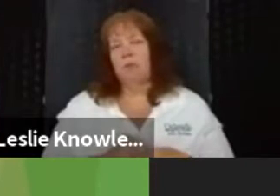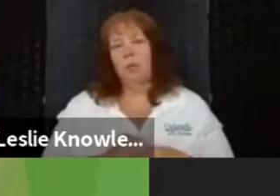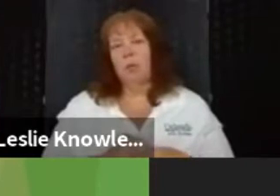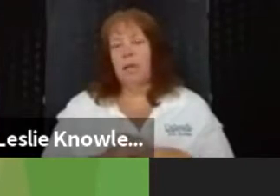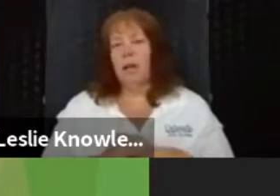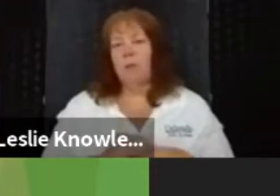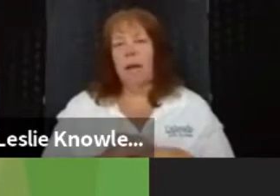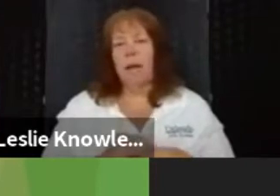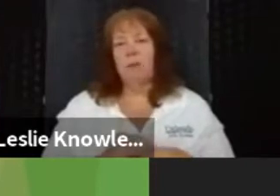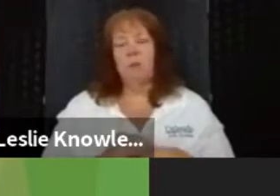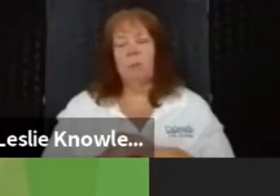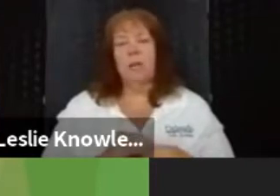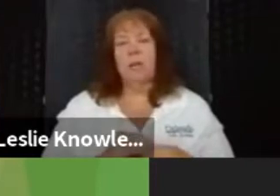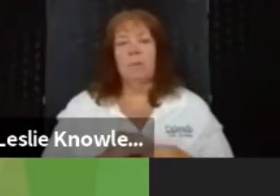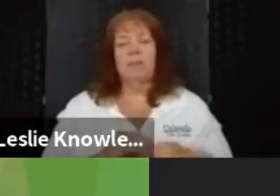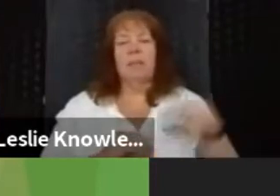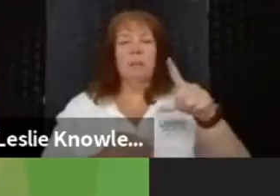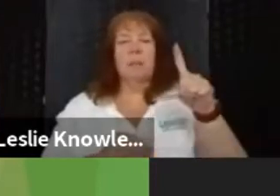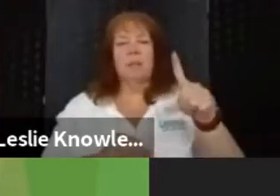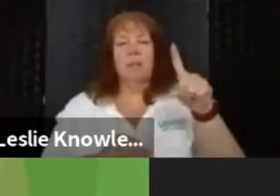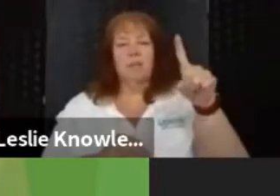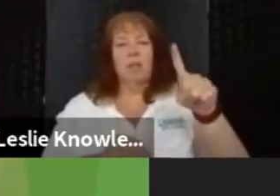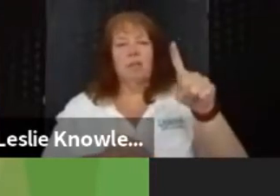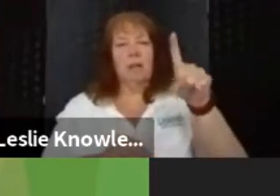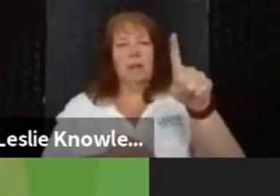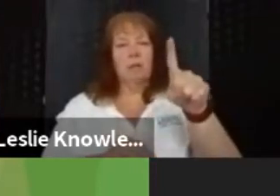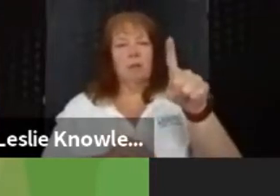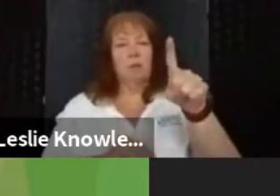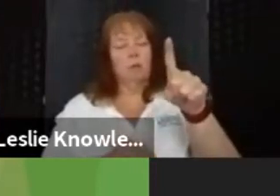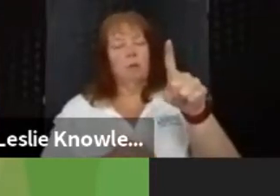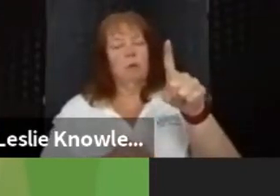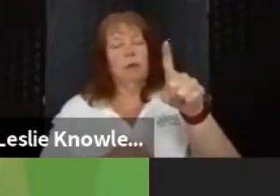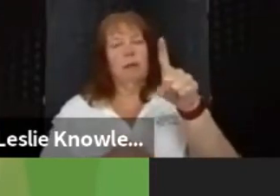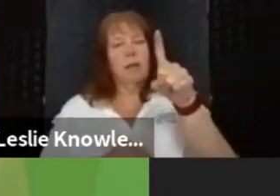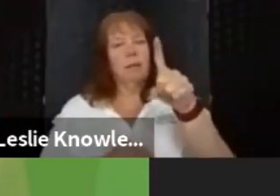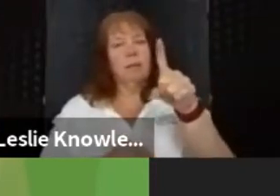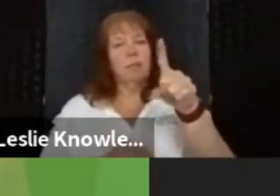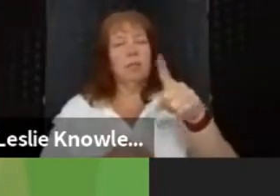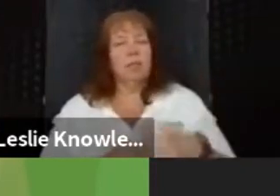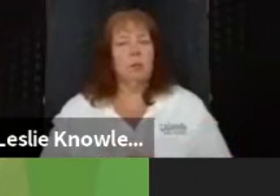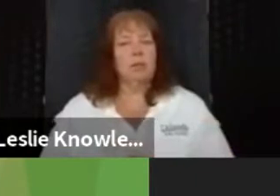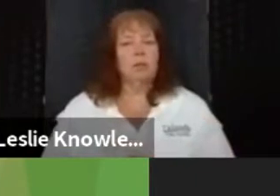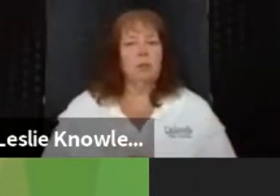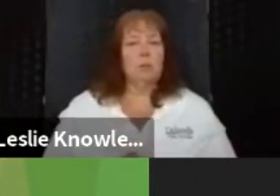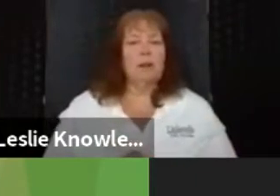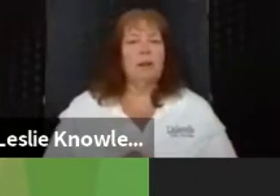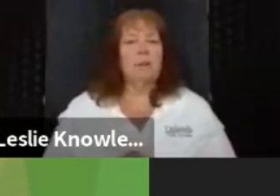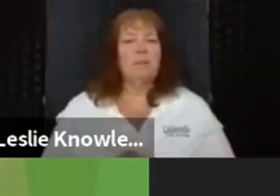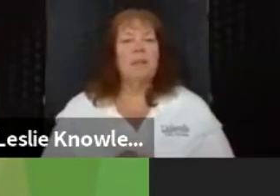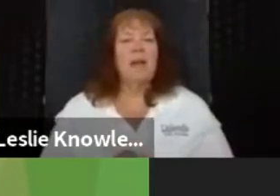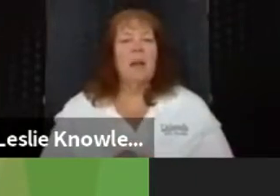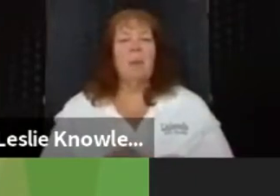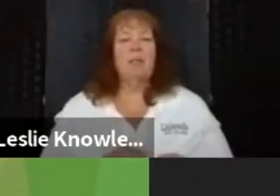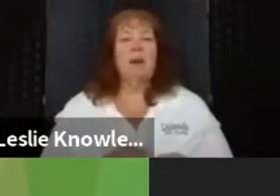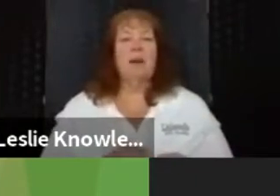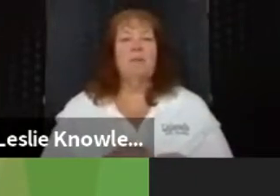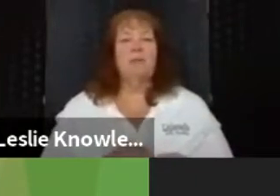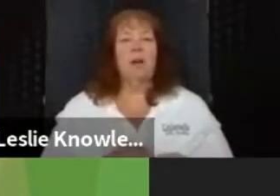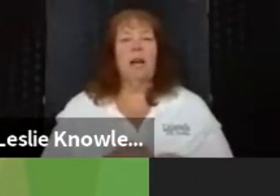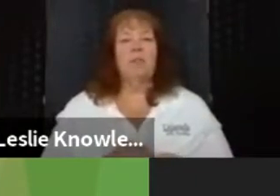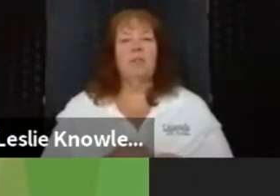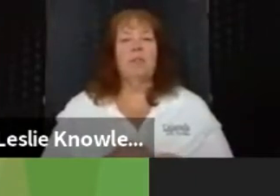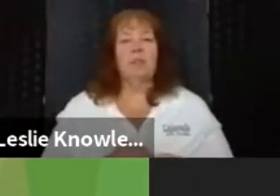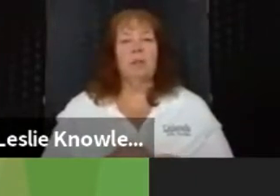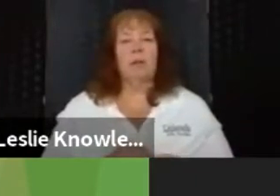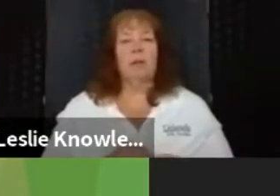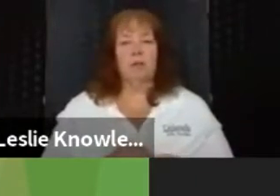There's been a few that haven't passed but that's because they changed the answers. I tell them not to change their answers, but we do have a